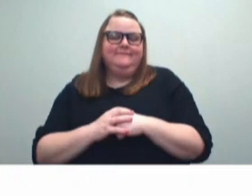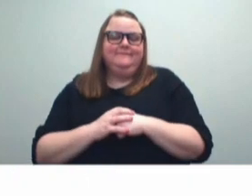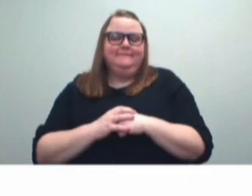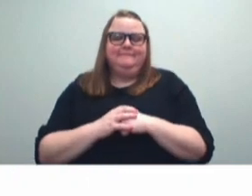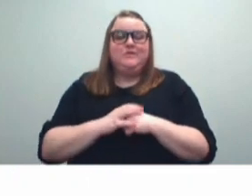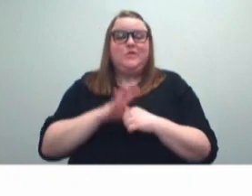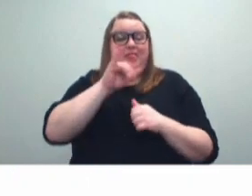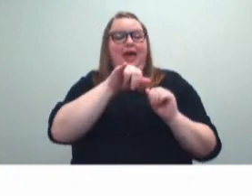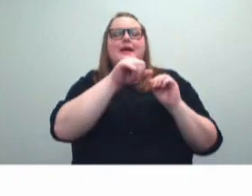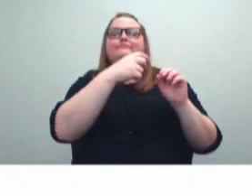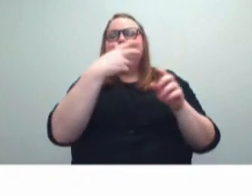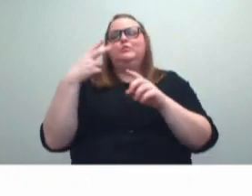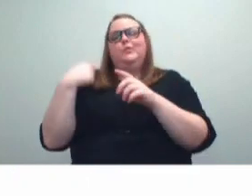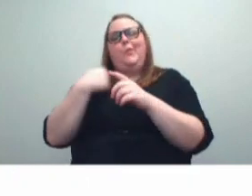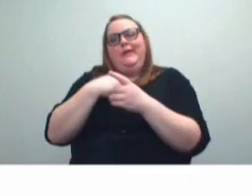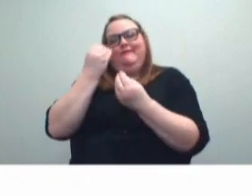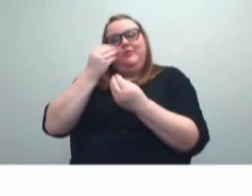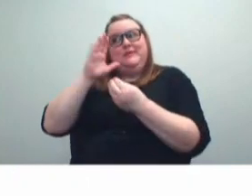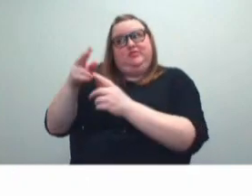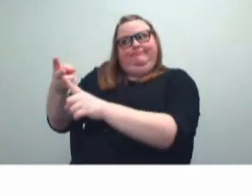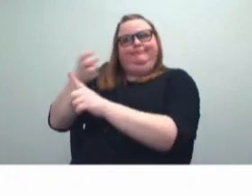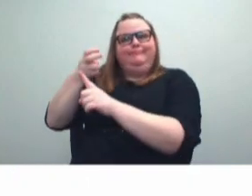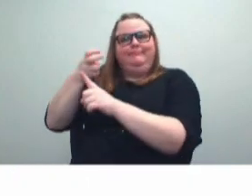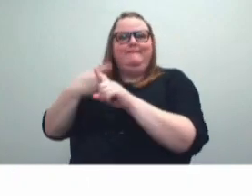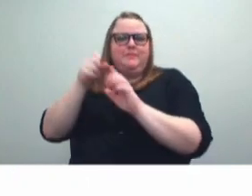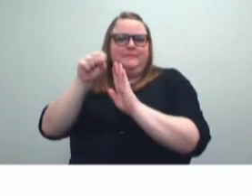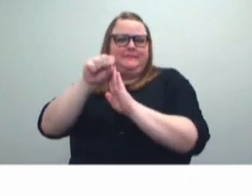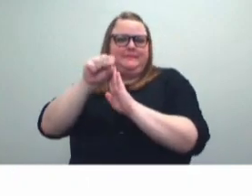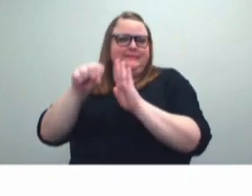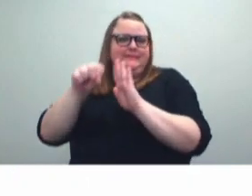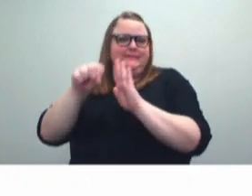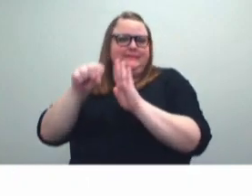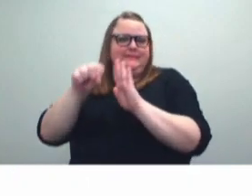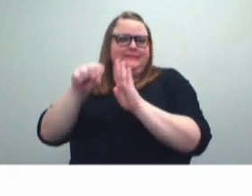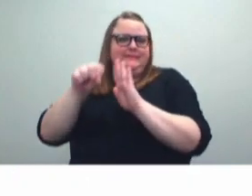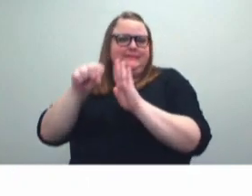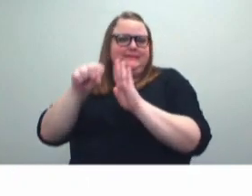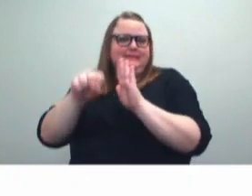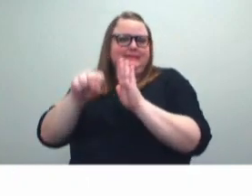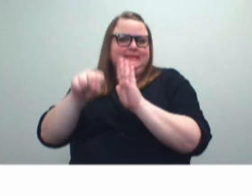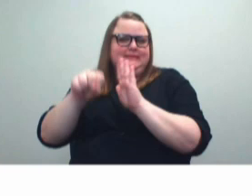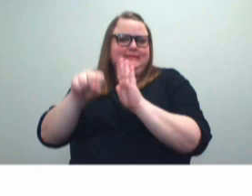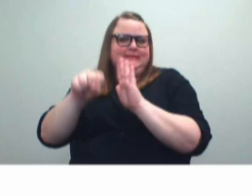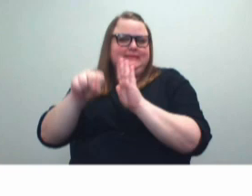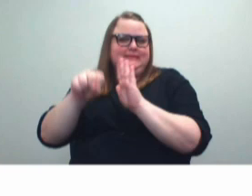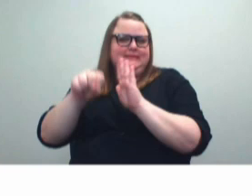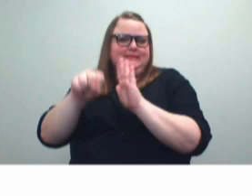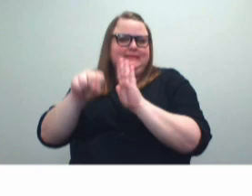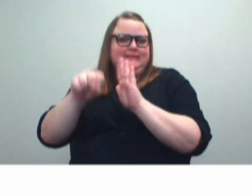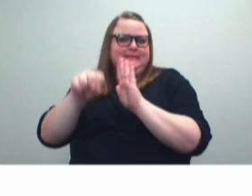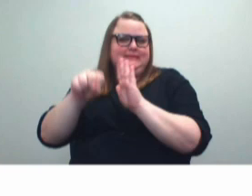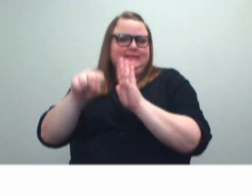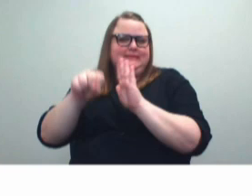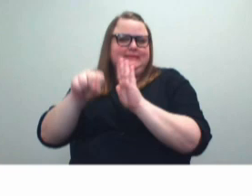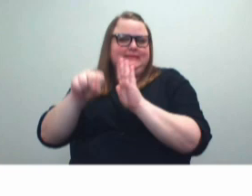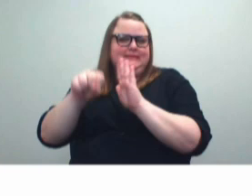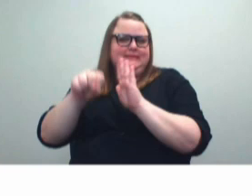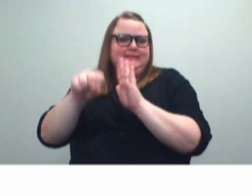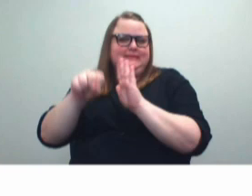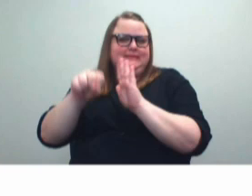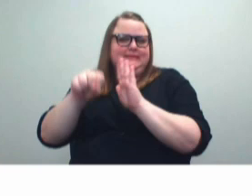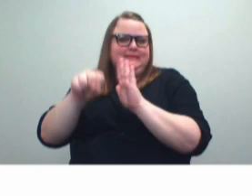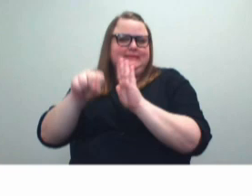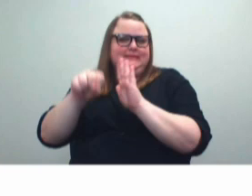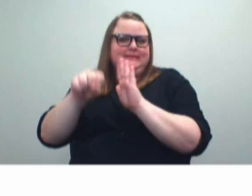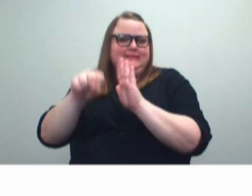slide, please. This is our new cases daily per 100,000 people. You can see a few spikes in there, and this is a 7-day average. Most of the data is